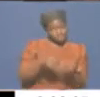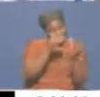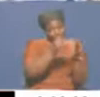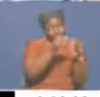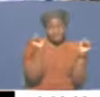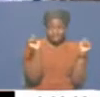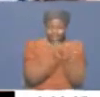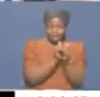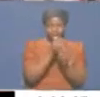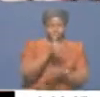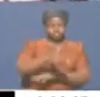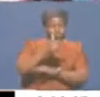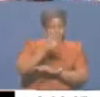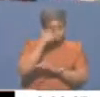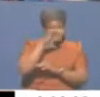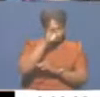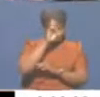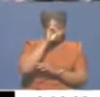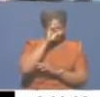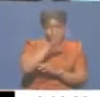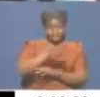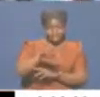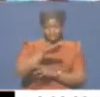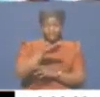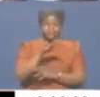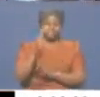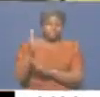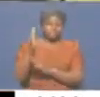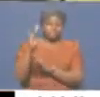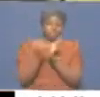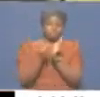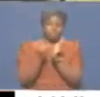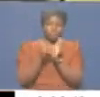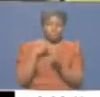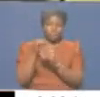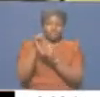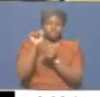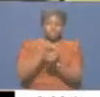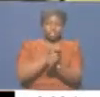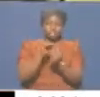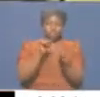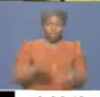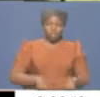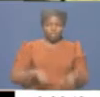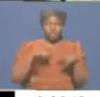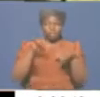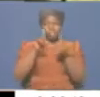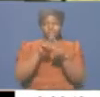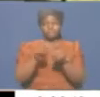reservist. Insecurity in the region has led to the destruction of livelihoods and consistent disruption of both